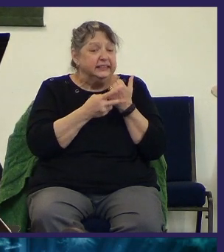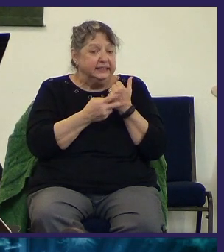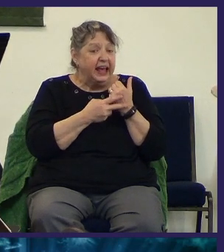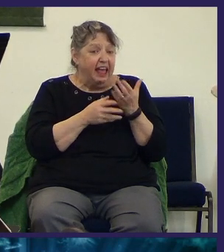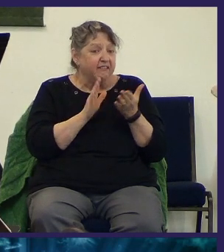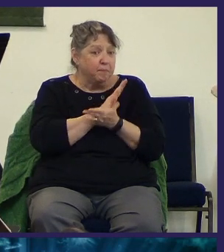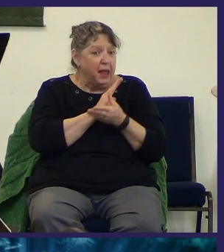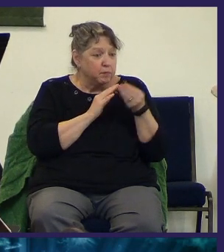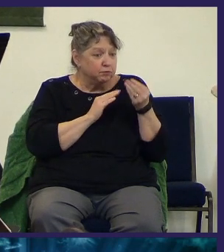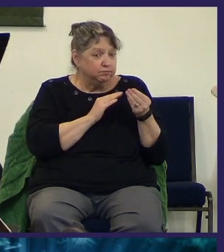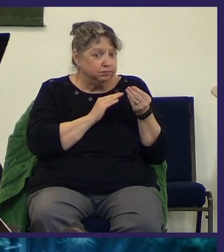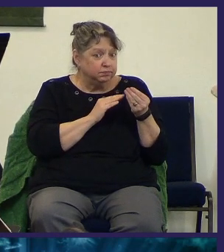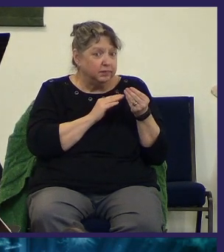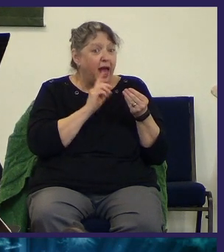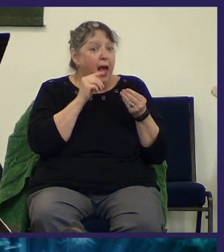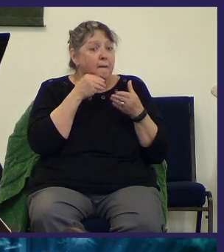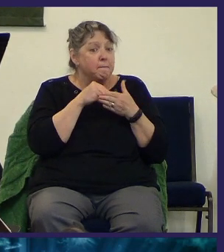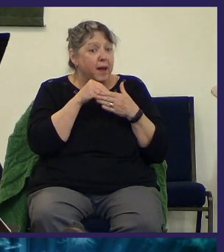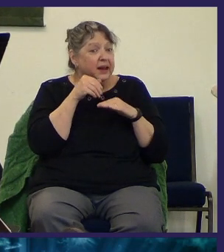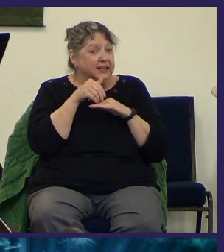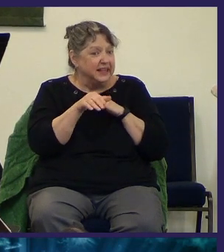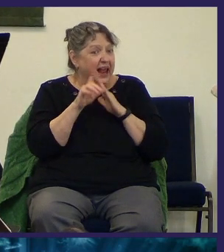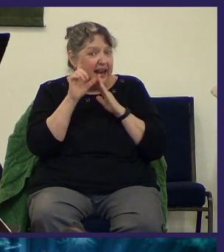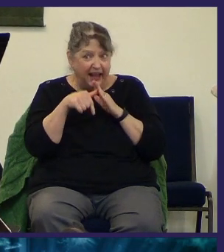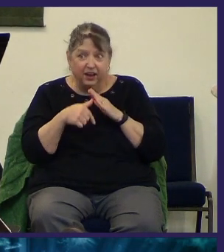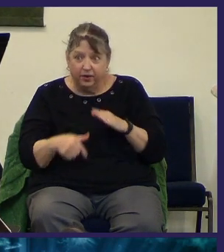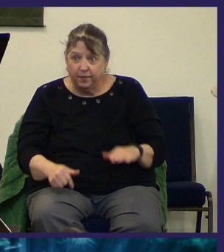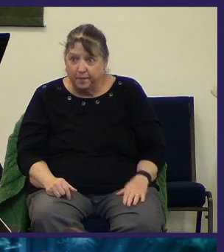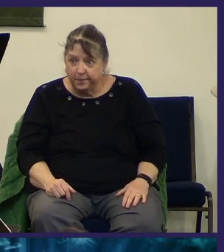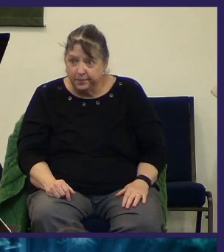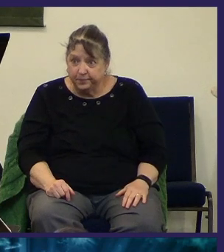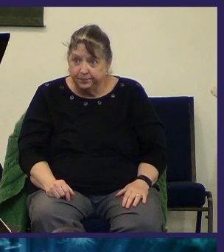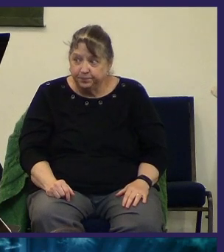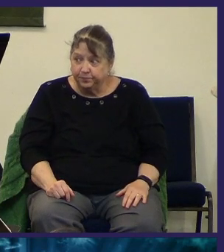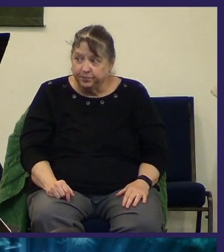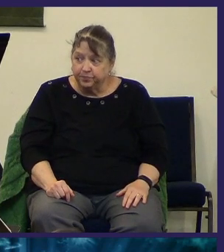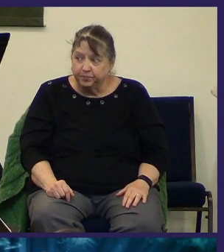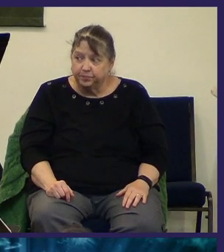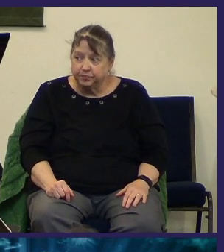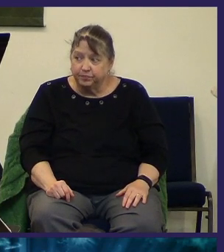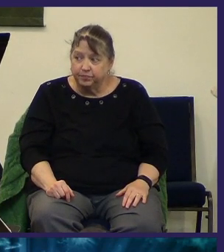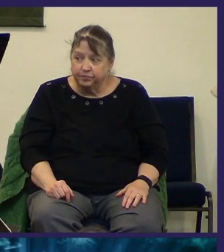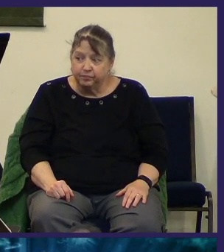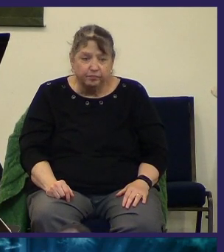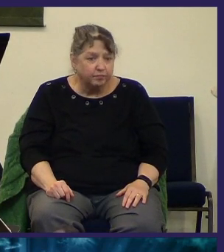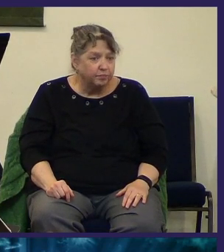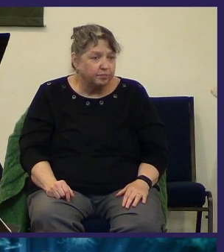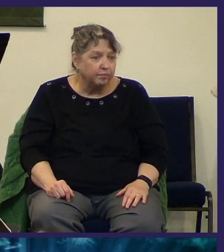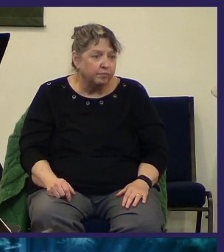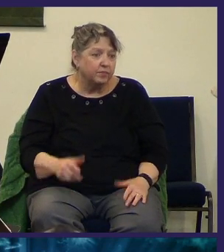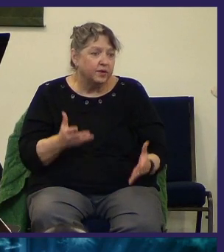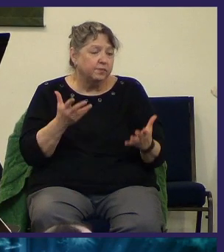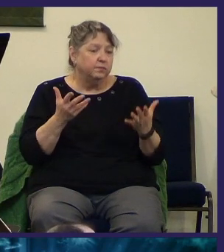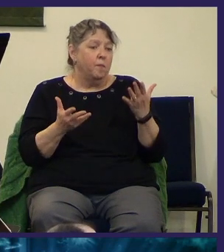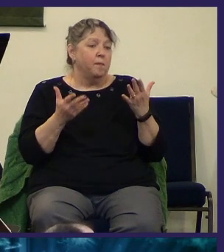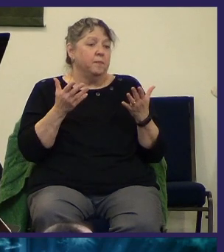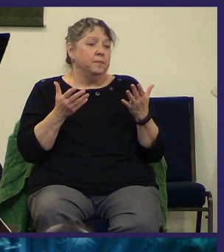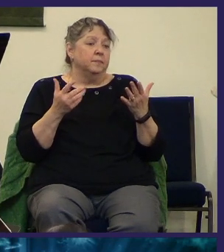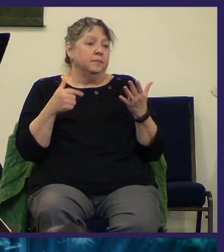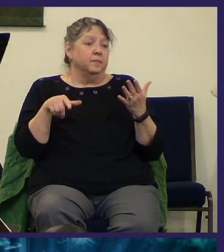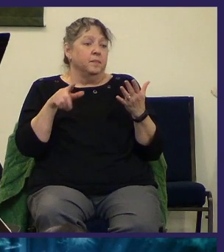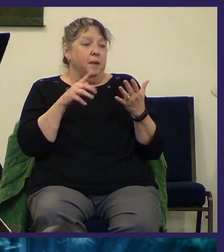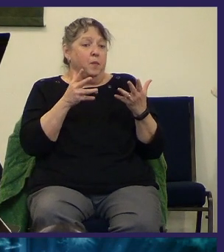bibles or maybe you know know someone that isn't here today that would would like to contribute to the gideon organization